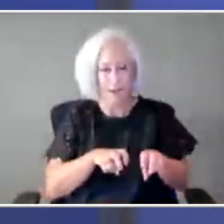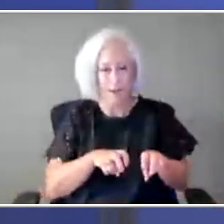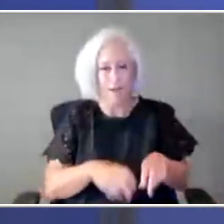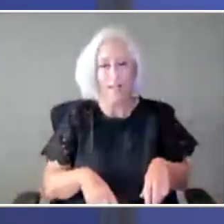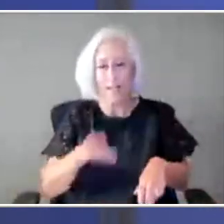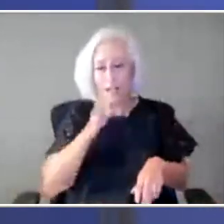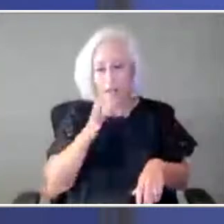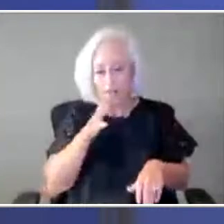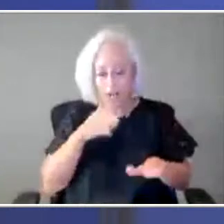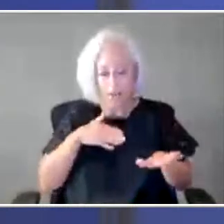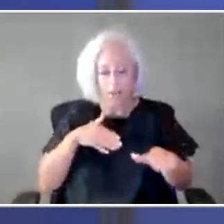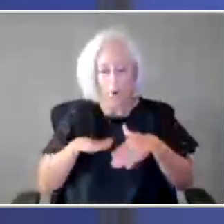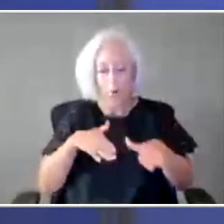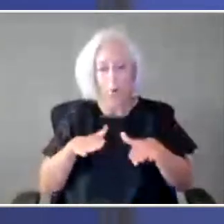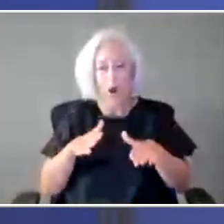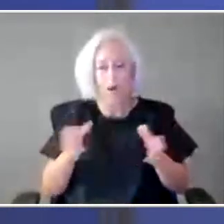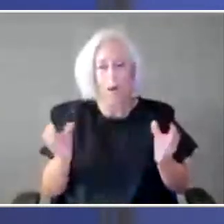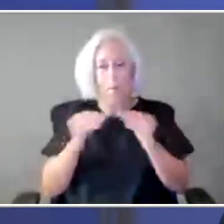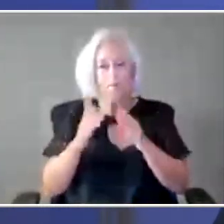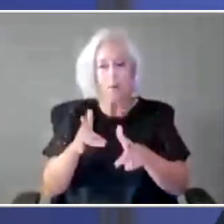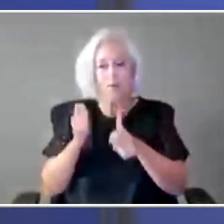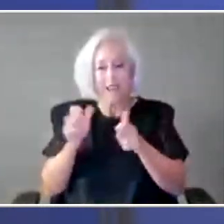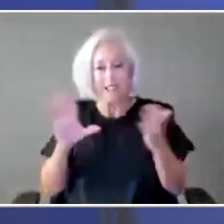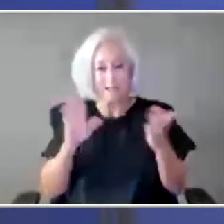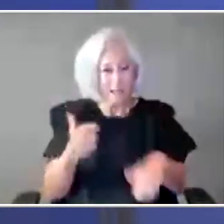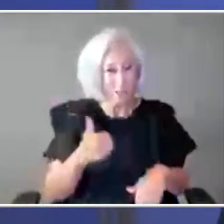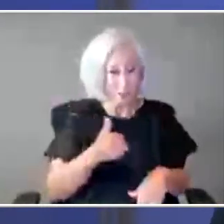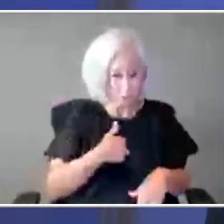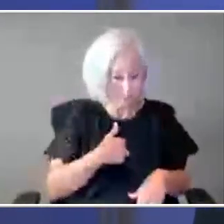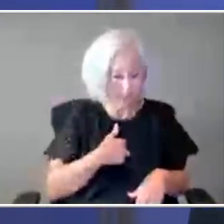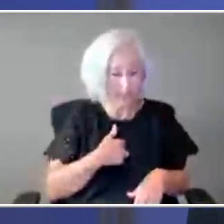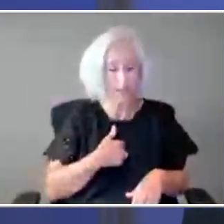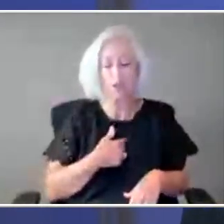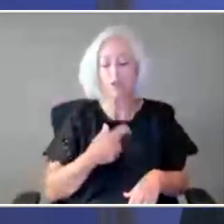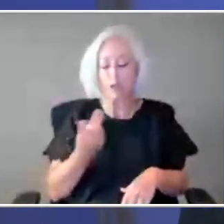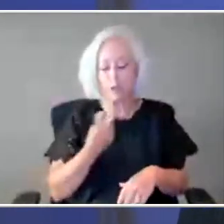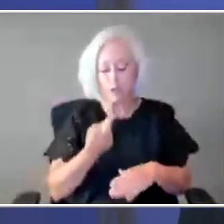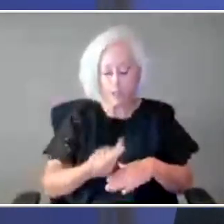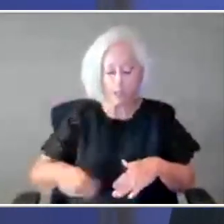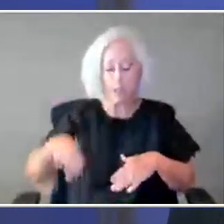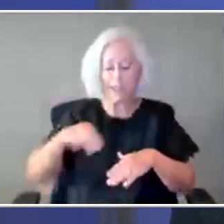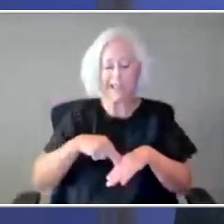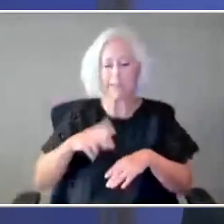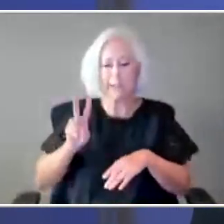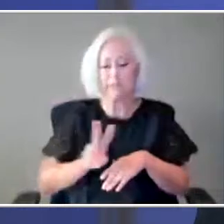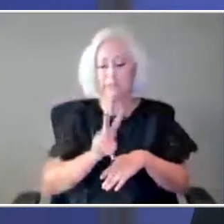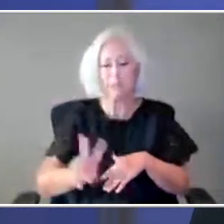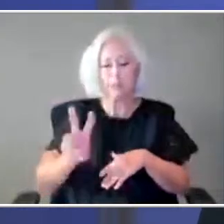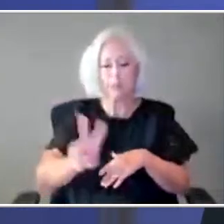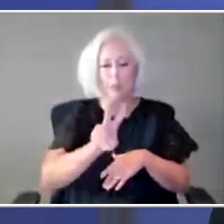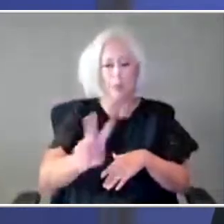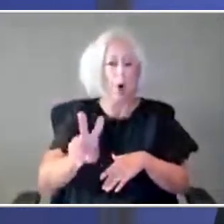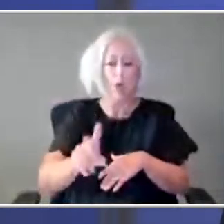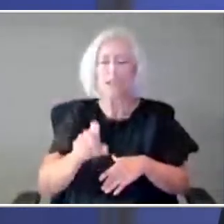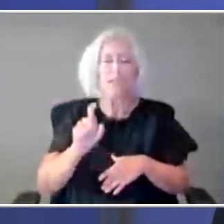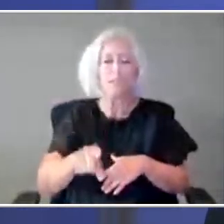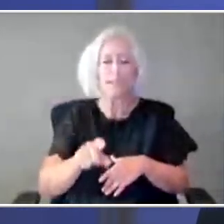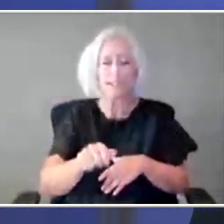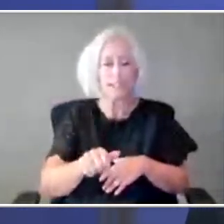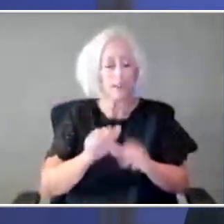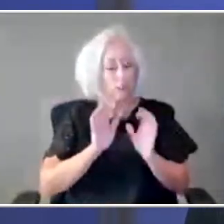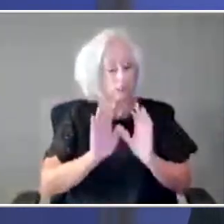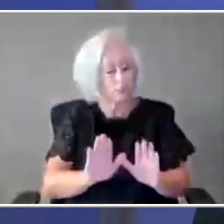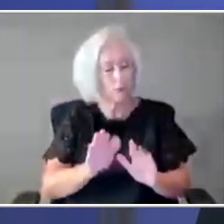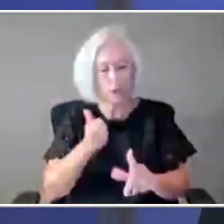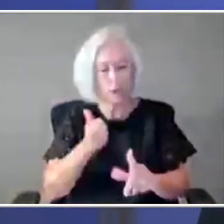am. But I said, Mom, let's go. So we both took a walk in the neighborhood. So, you know, you got to push yourself to a degree. You really